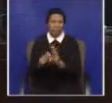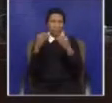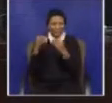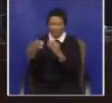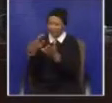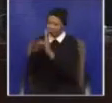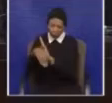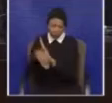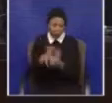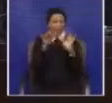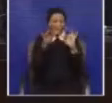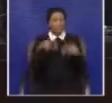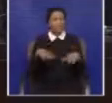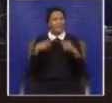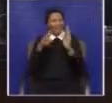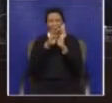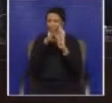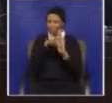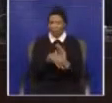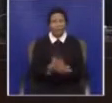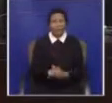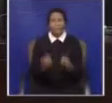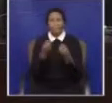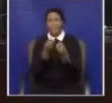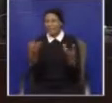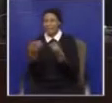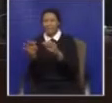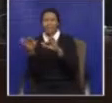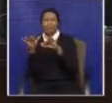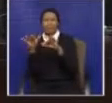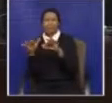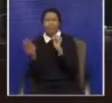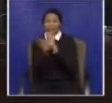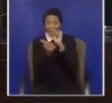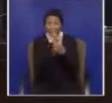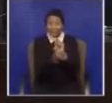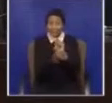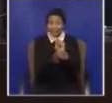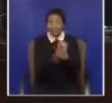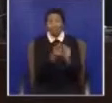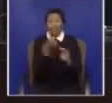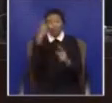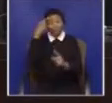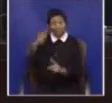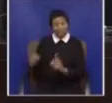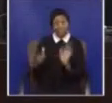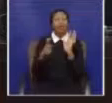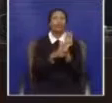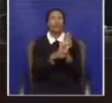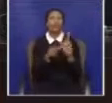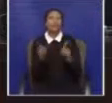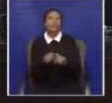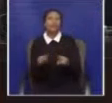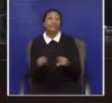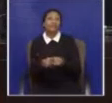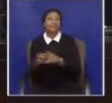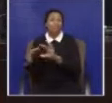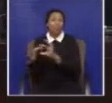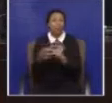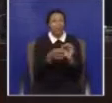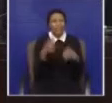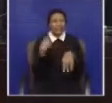economy, but on people's lives. Tens of thousands of people were arrested for breaking regulations, such as those relating to